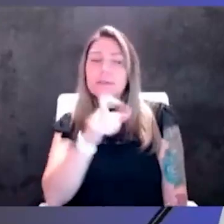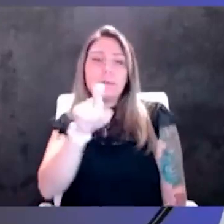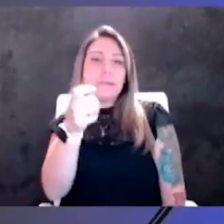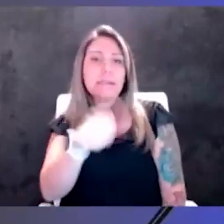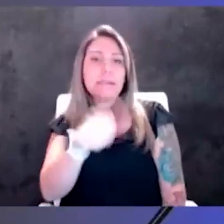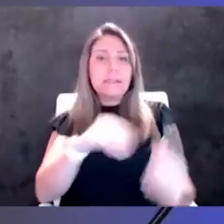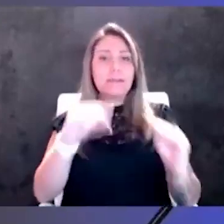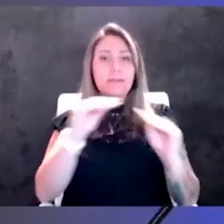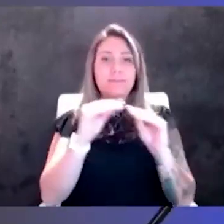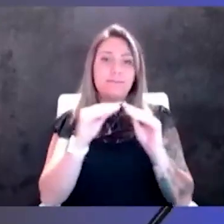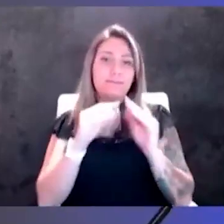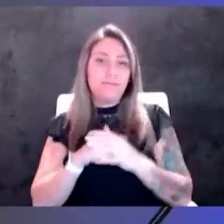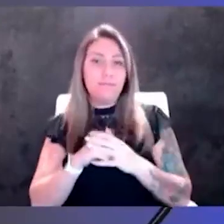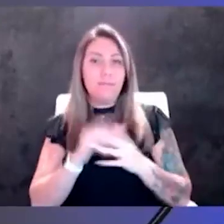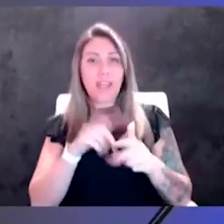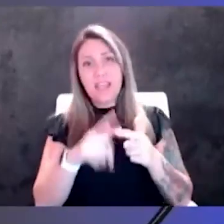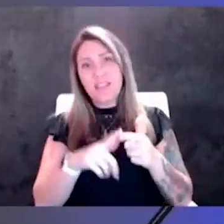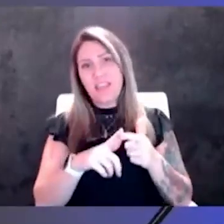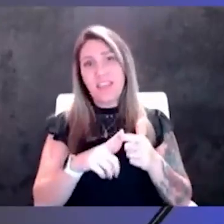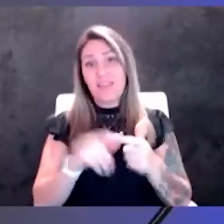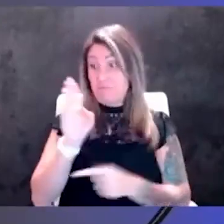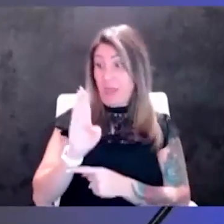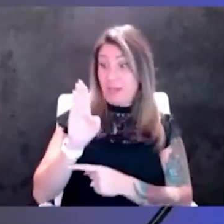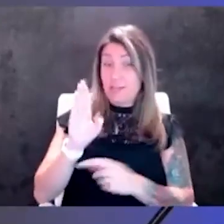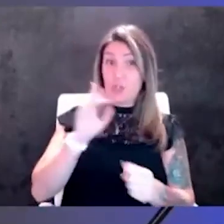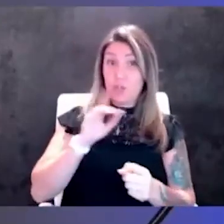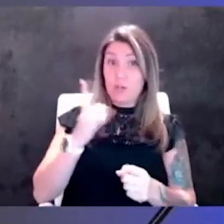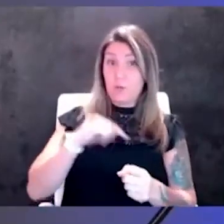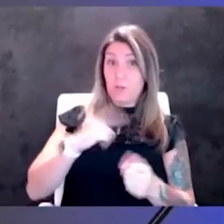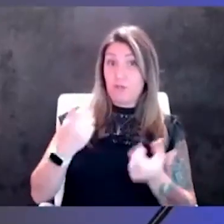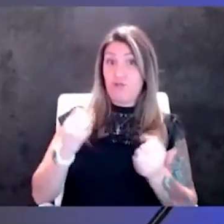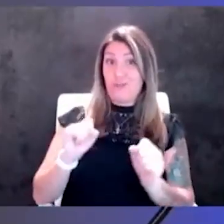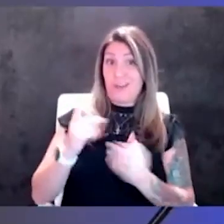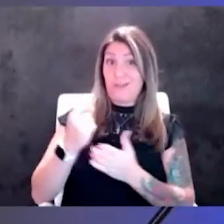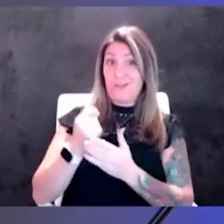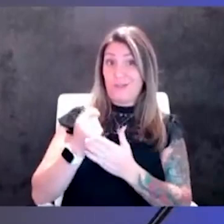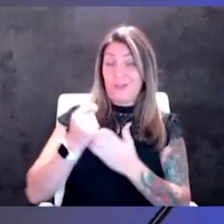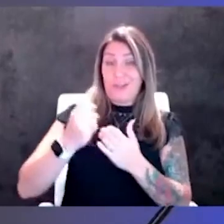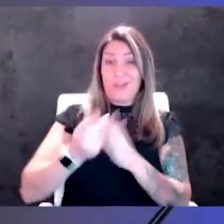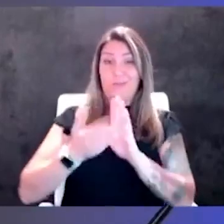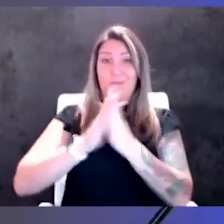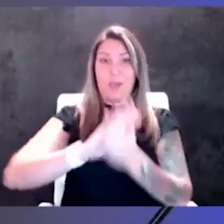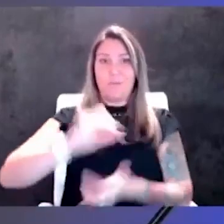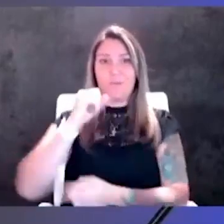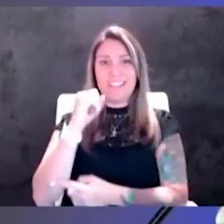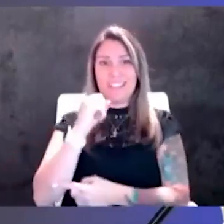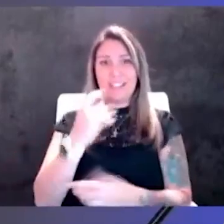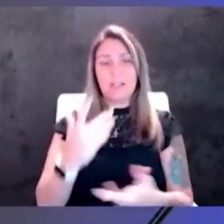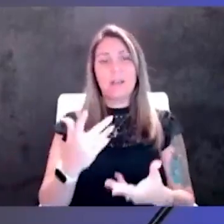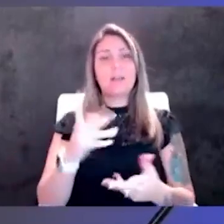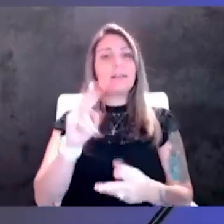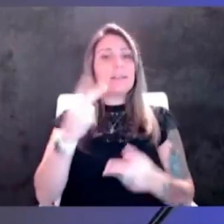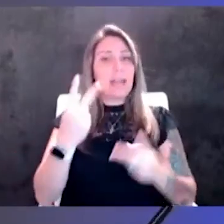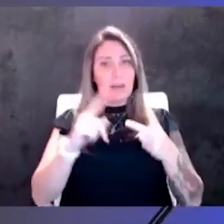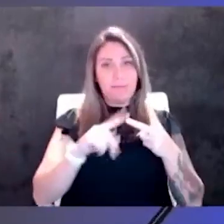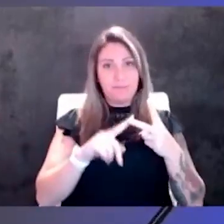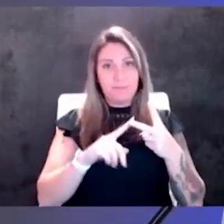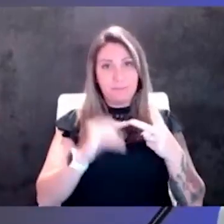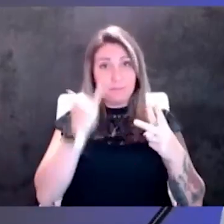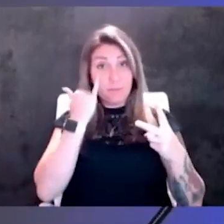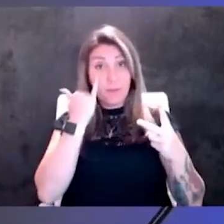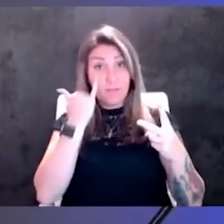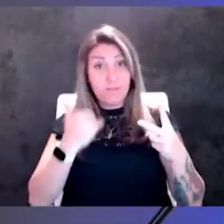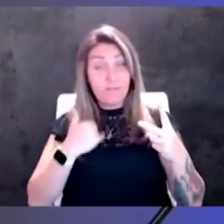we promote the bacteria that we're trying to treat in becoming resistant. Second thing, if you do have